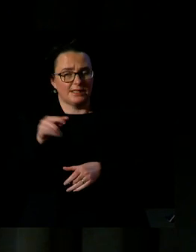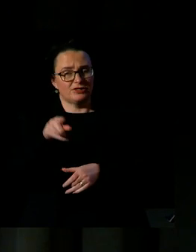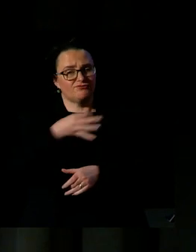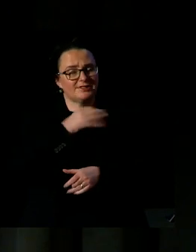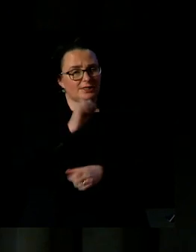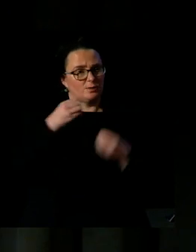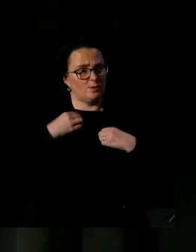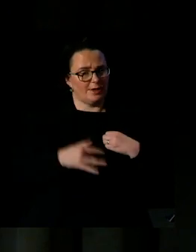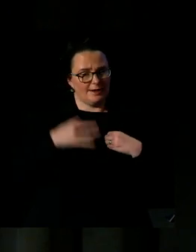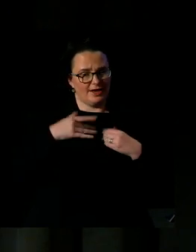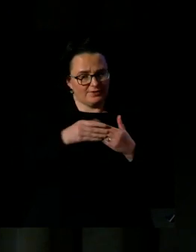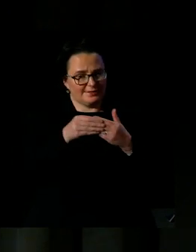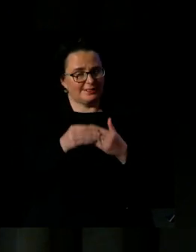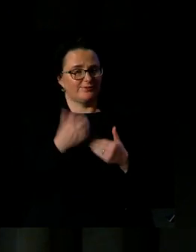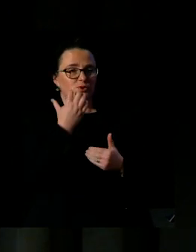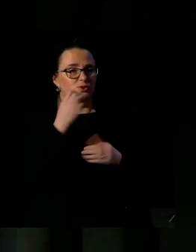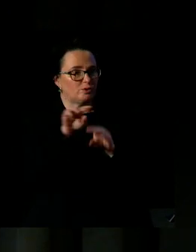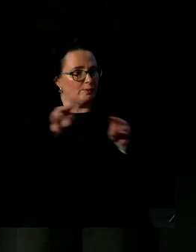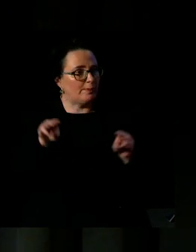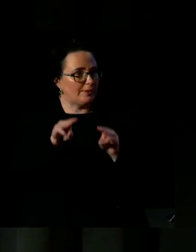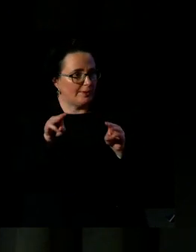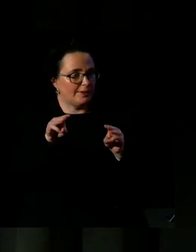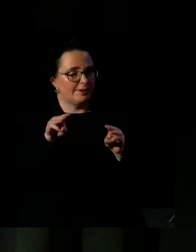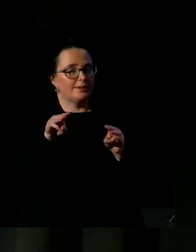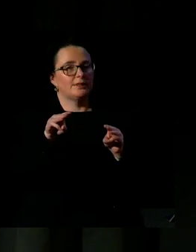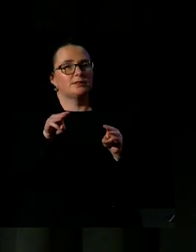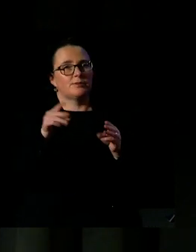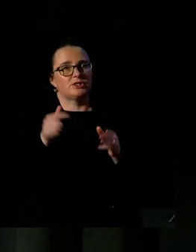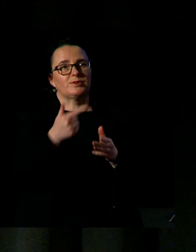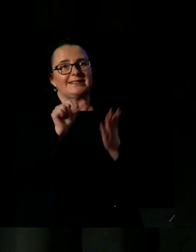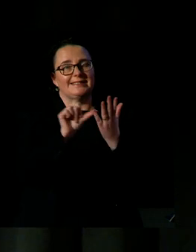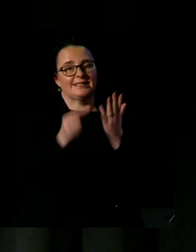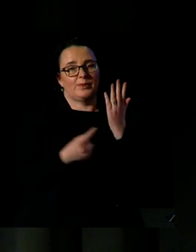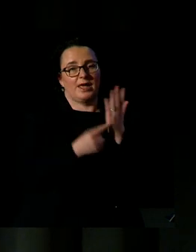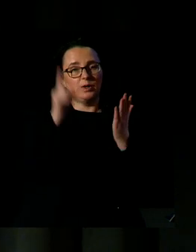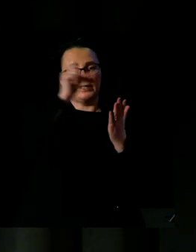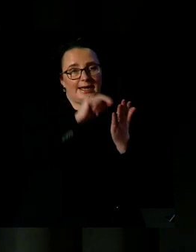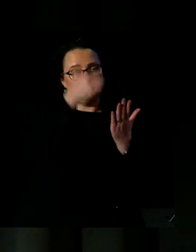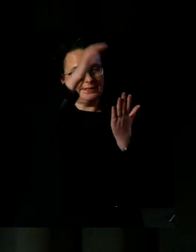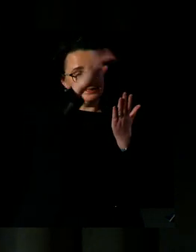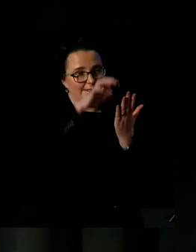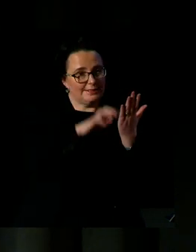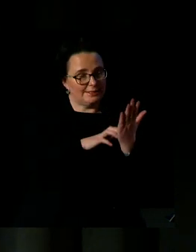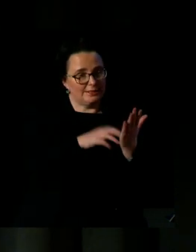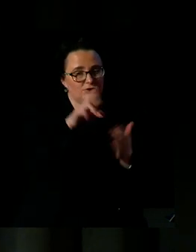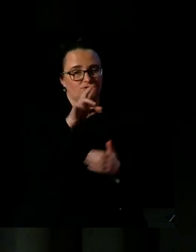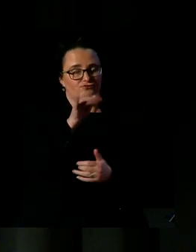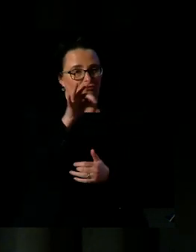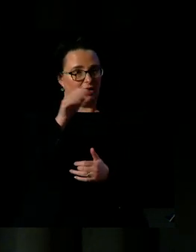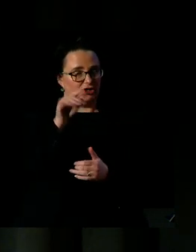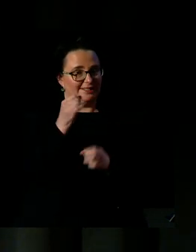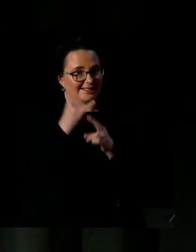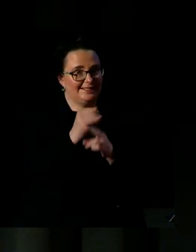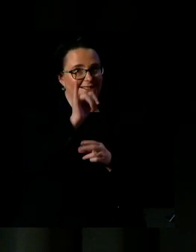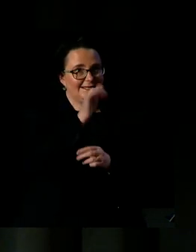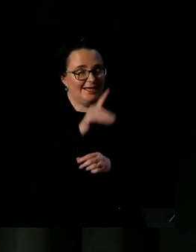save Jews. There are some 26,000 names of righteous listed in the Yad Vashem records. I